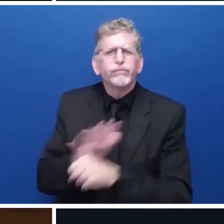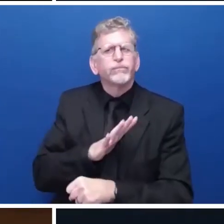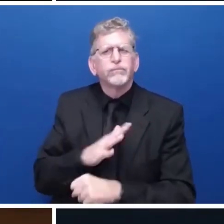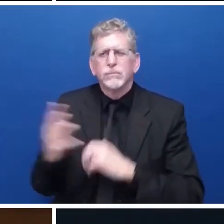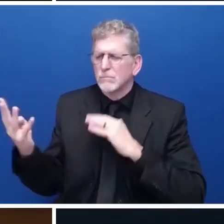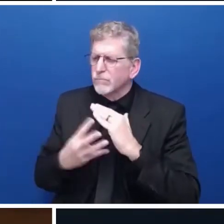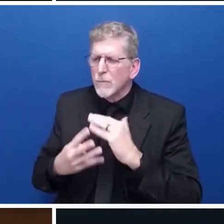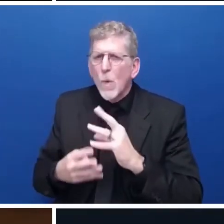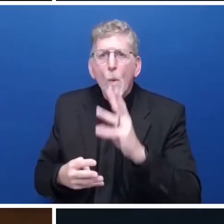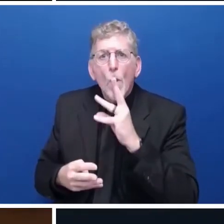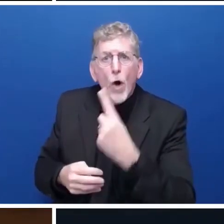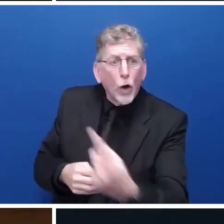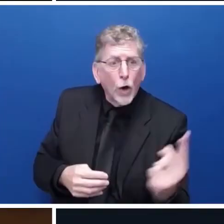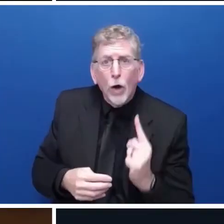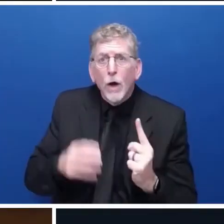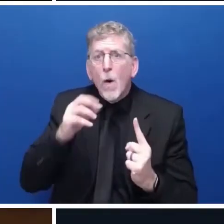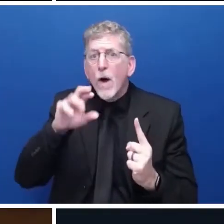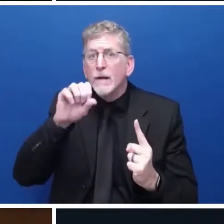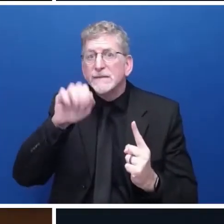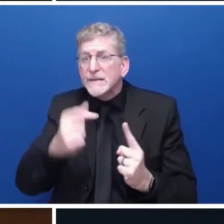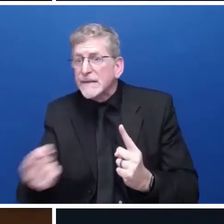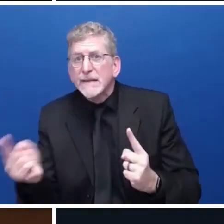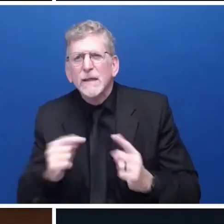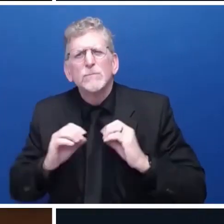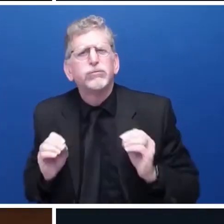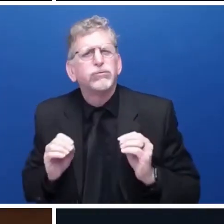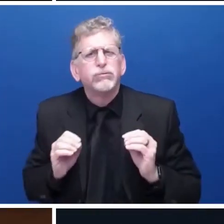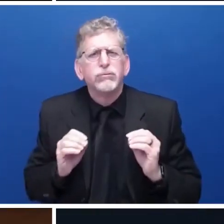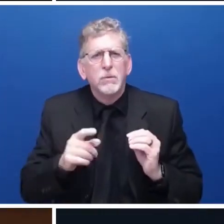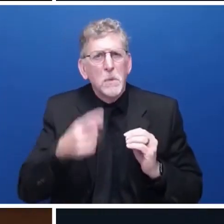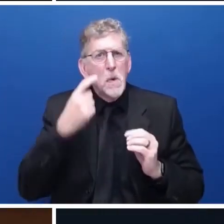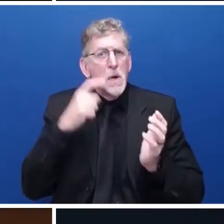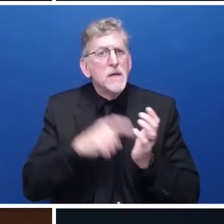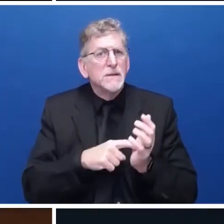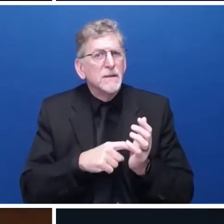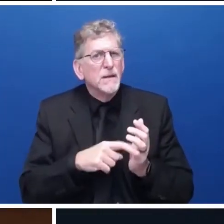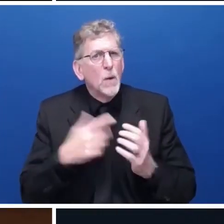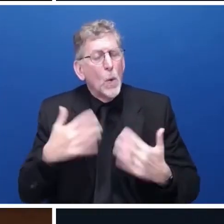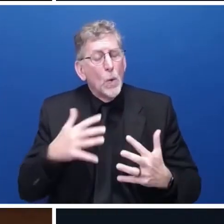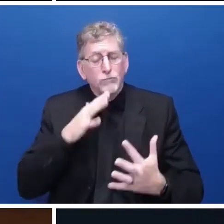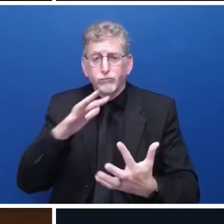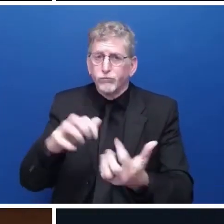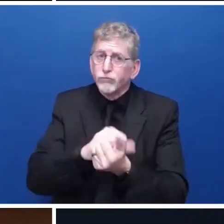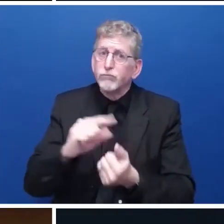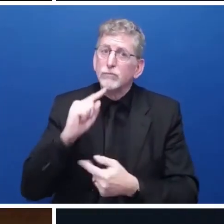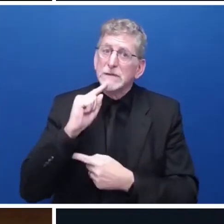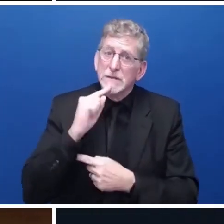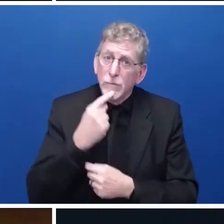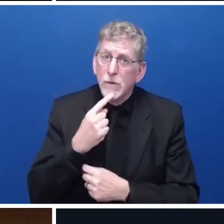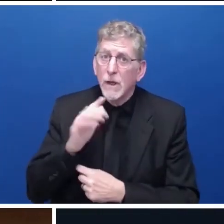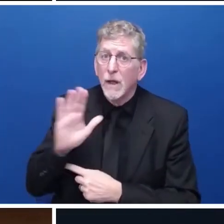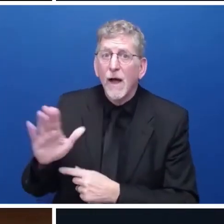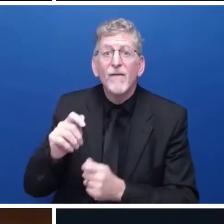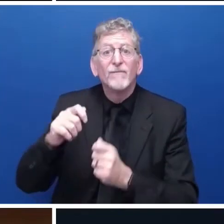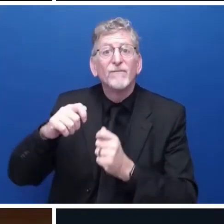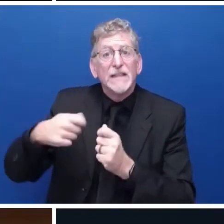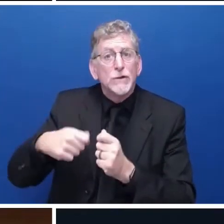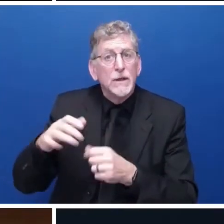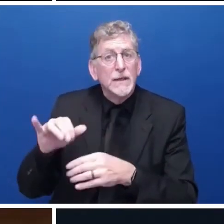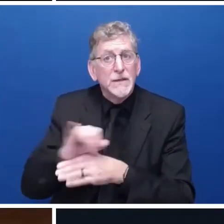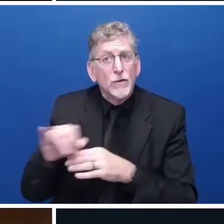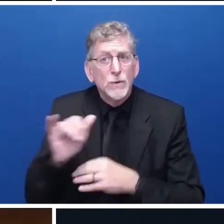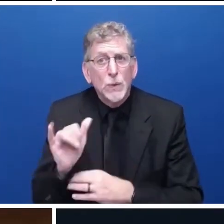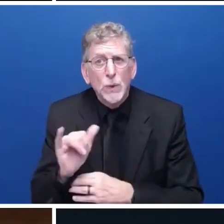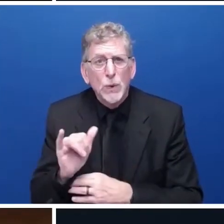We very seriously damaged their fishing industry also. Nobody wants to go fishing anymore. We've